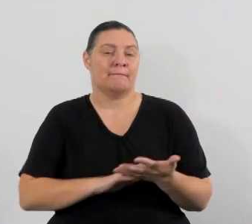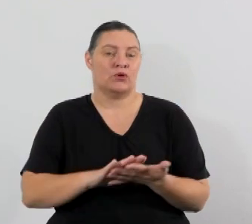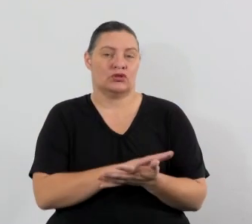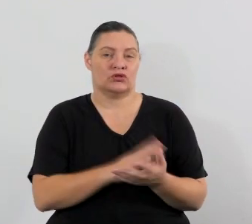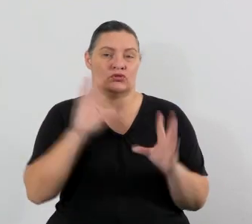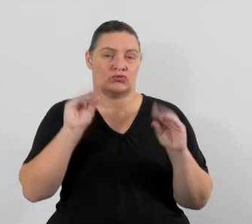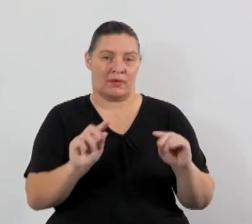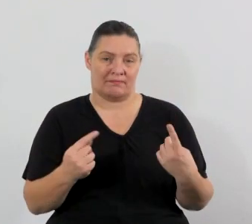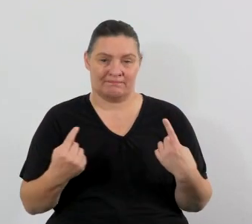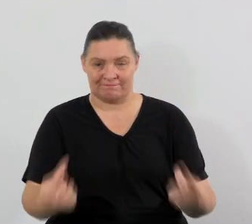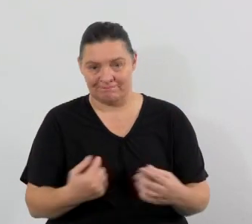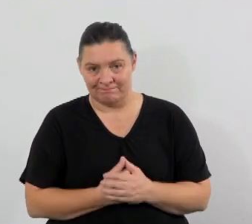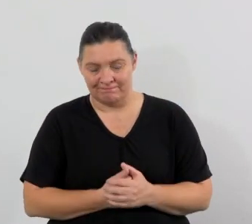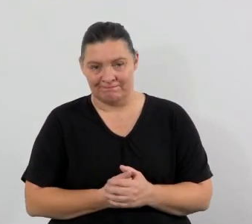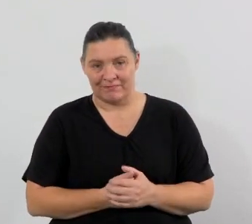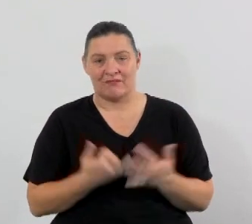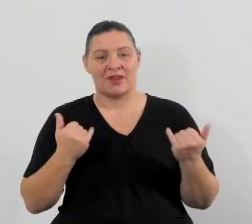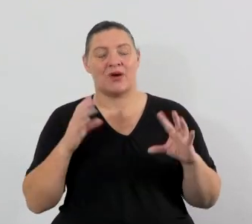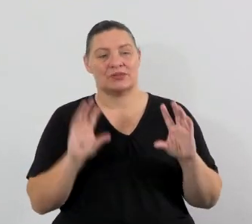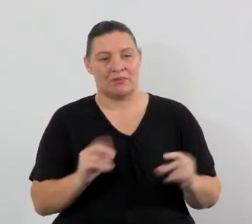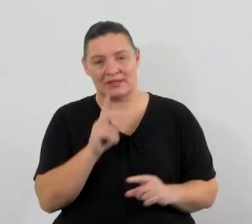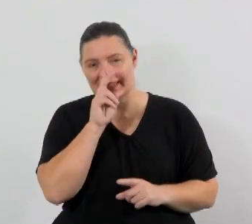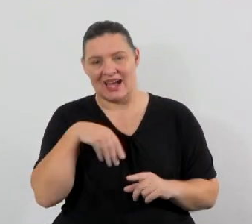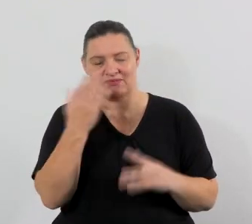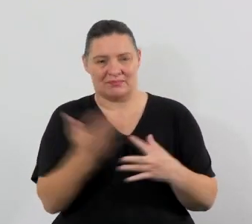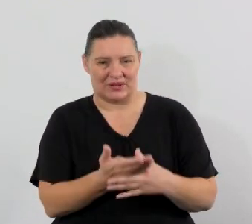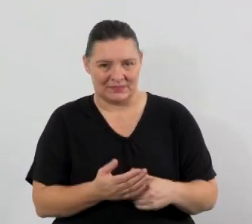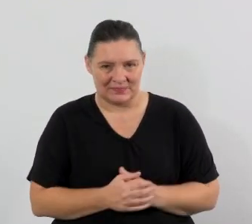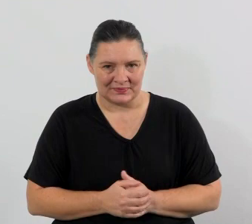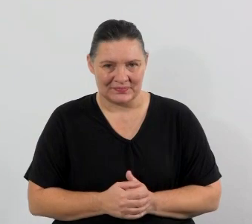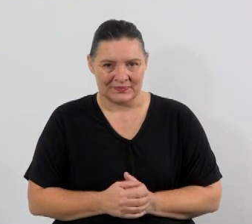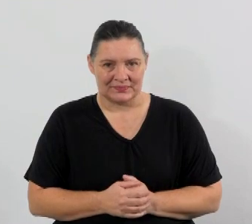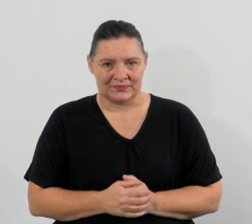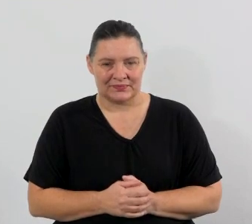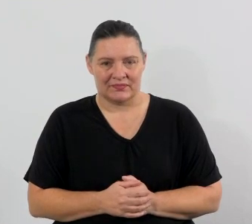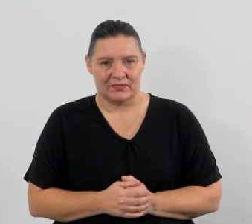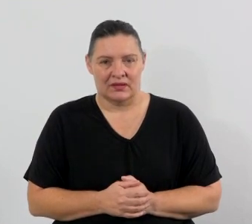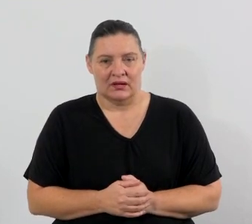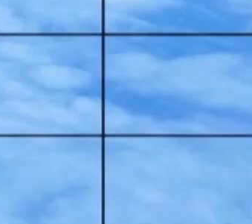pollution does not stop. So we are going to stop here for now, and I'll see you after the ad break.